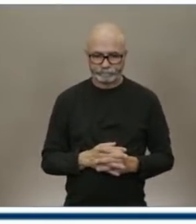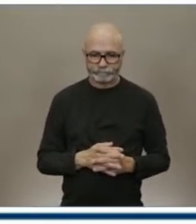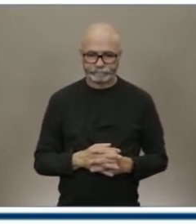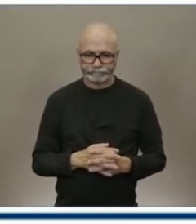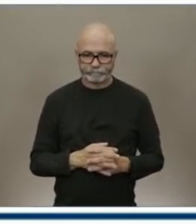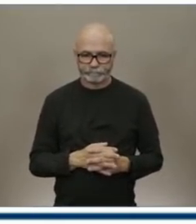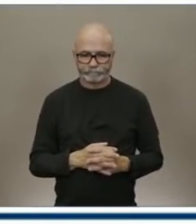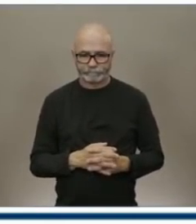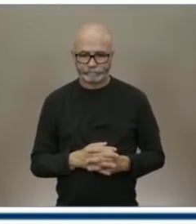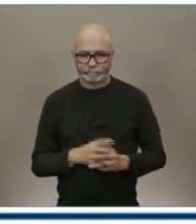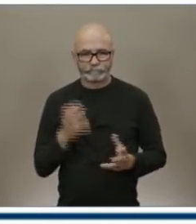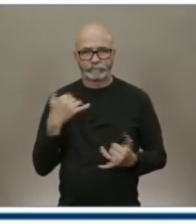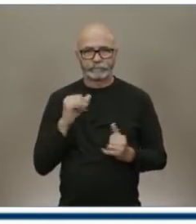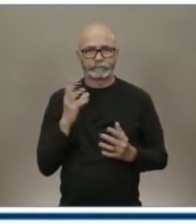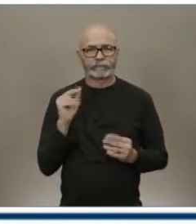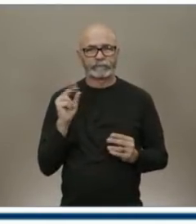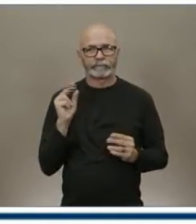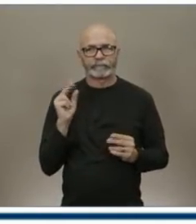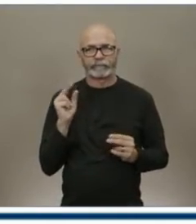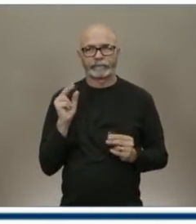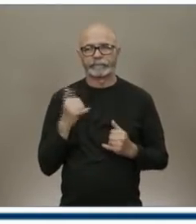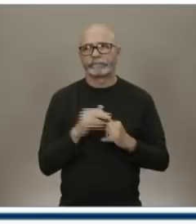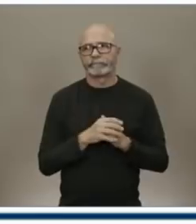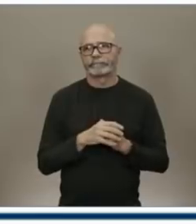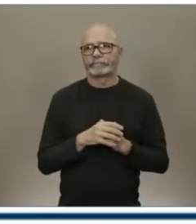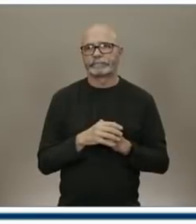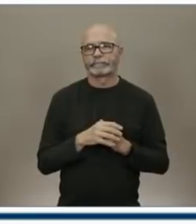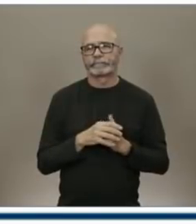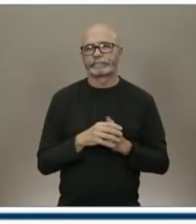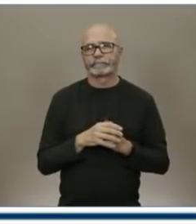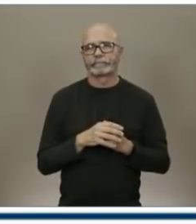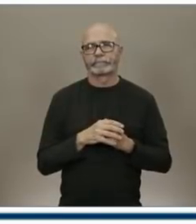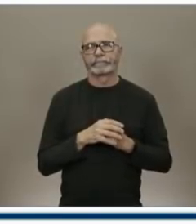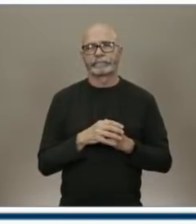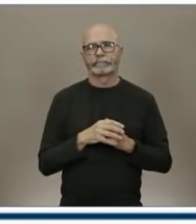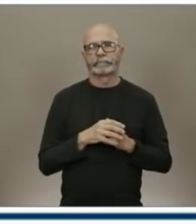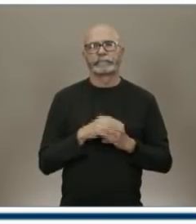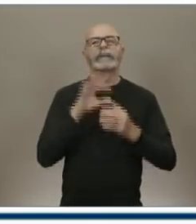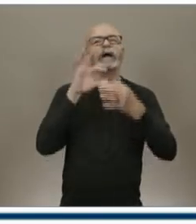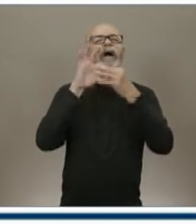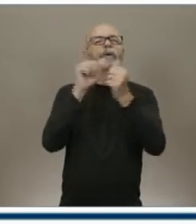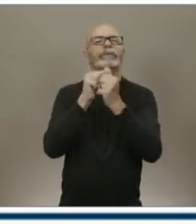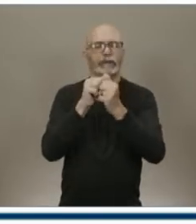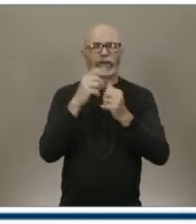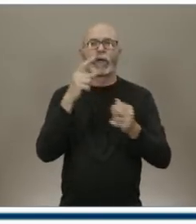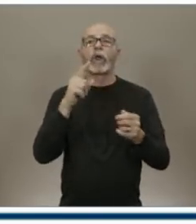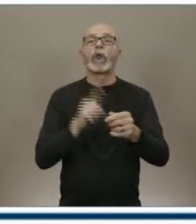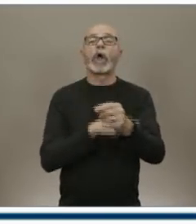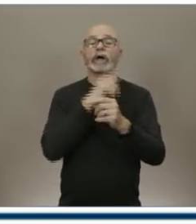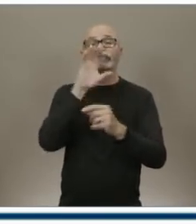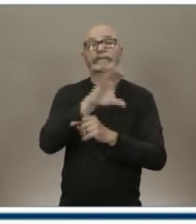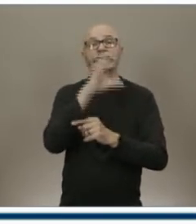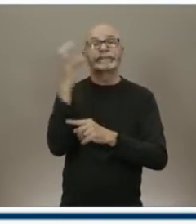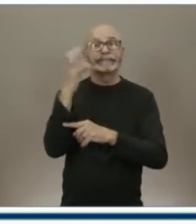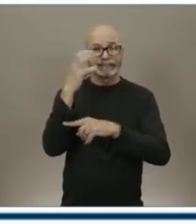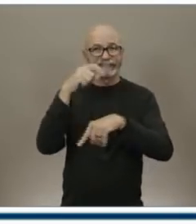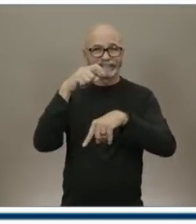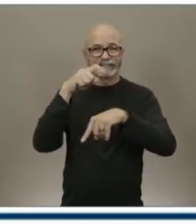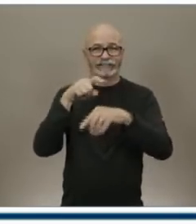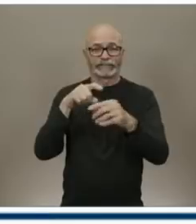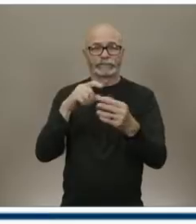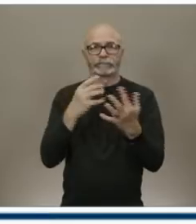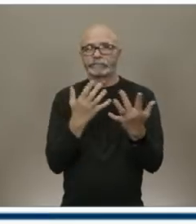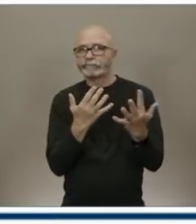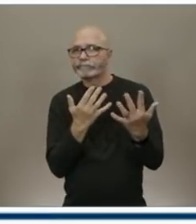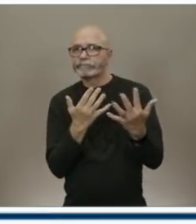more daycare spots available during that period, because parents might not have arrangements made for